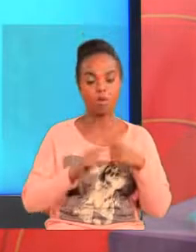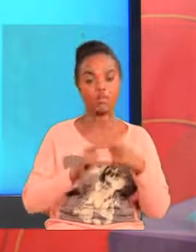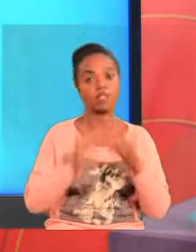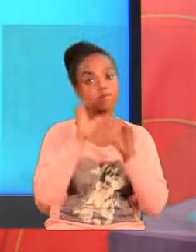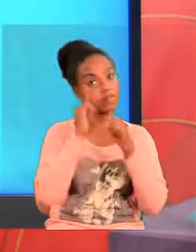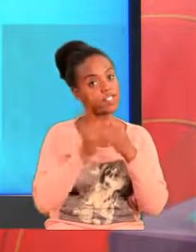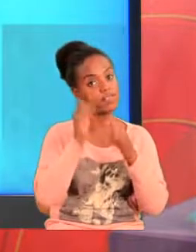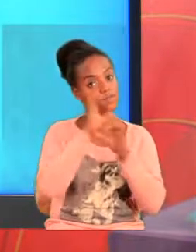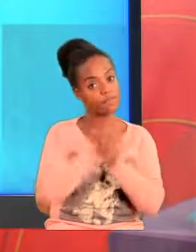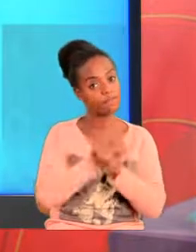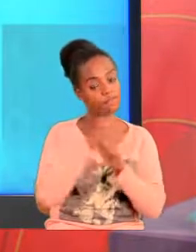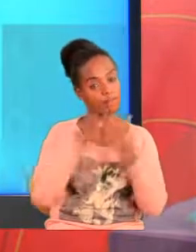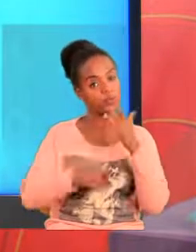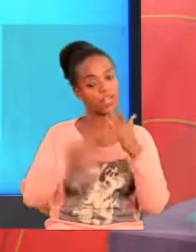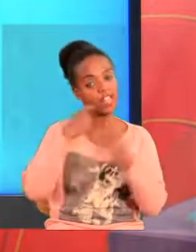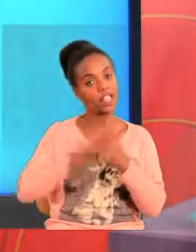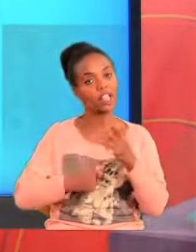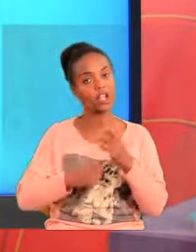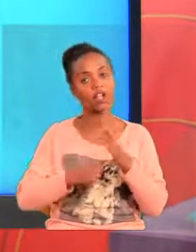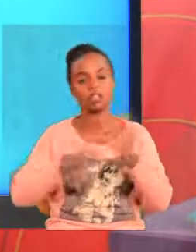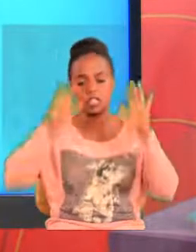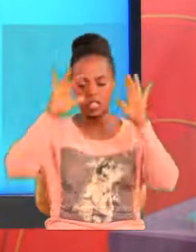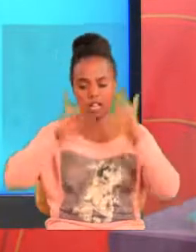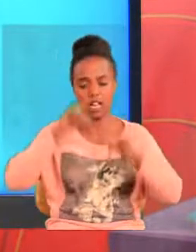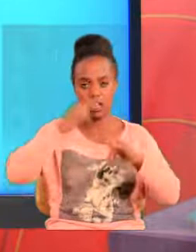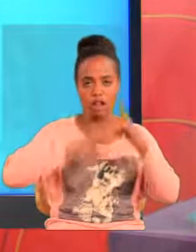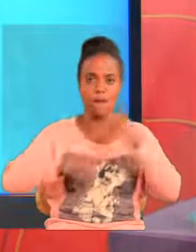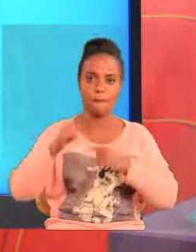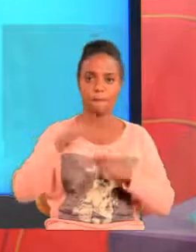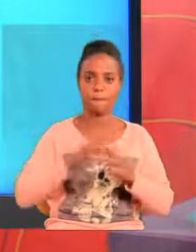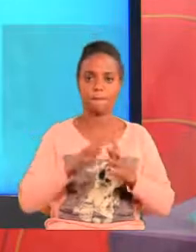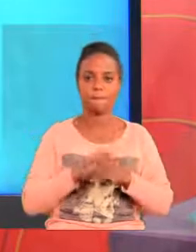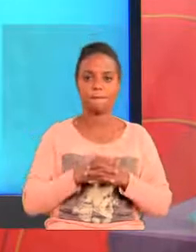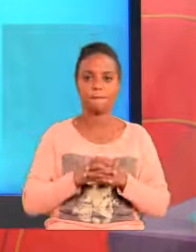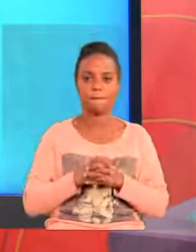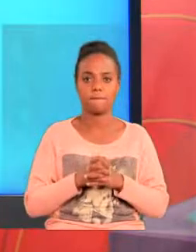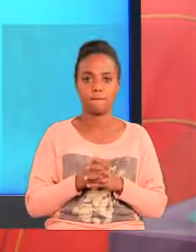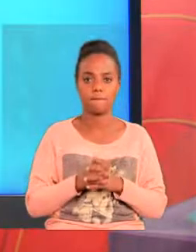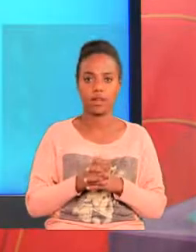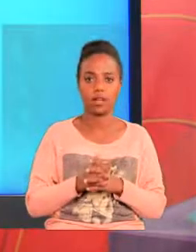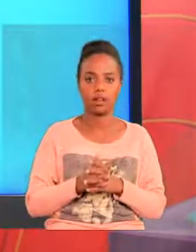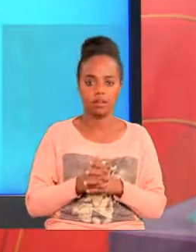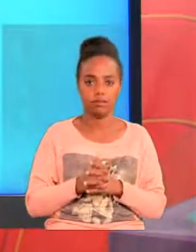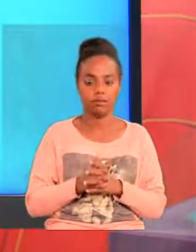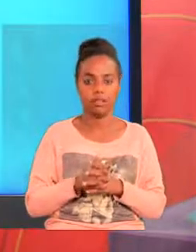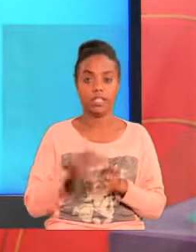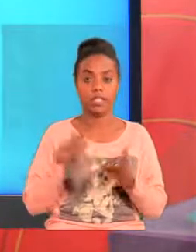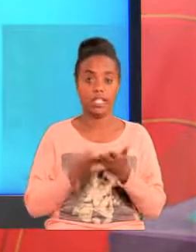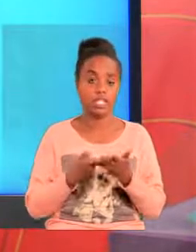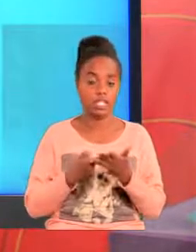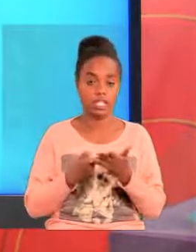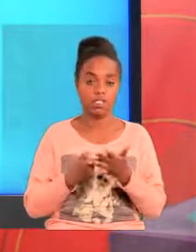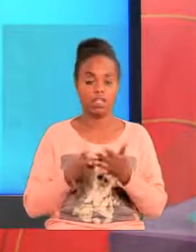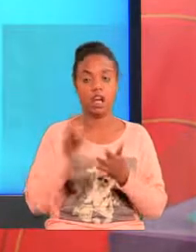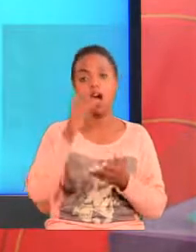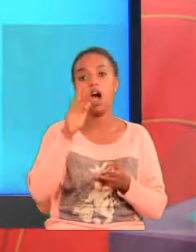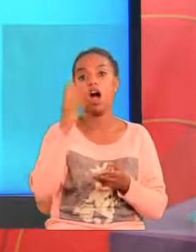rain comes is P. Therefore the rain comes. Okay, this is the argument form.